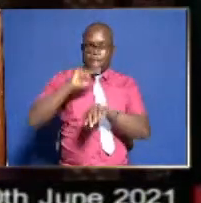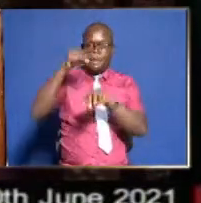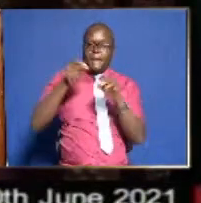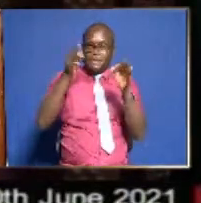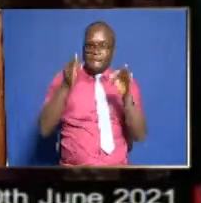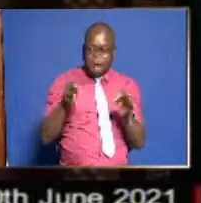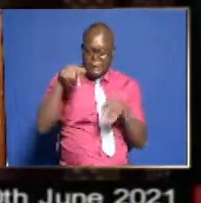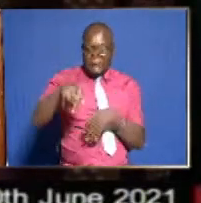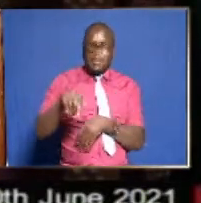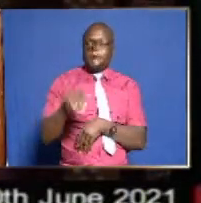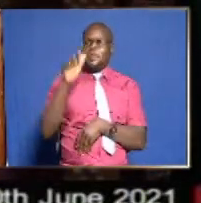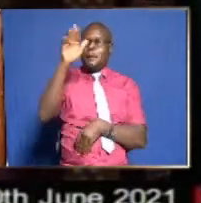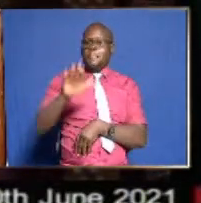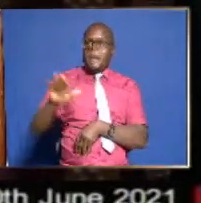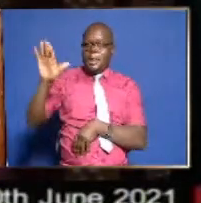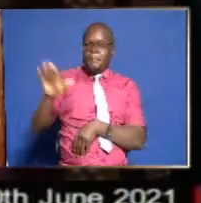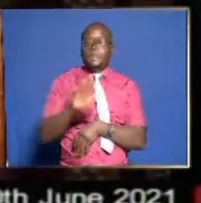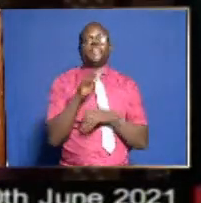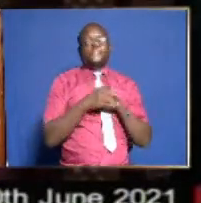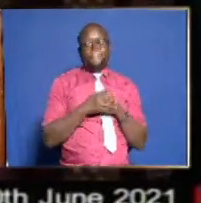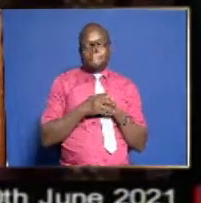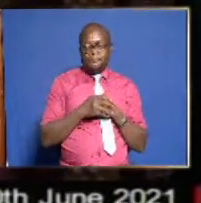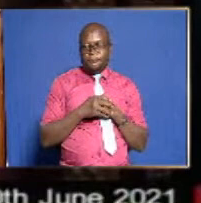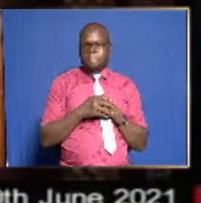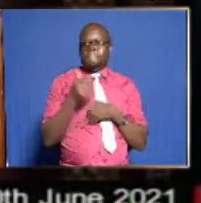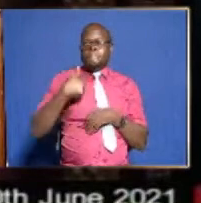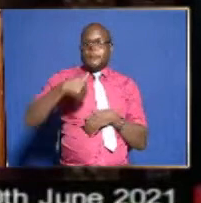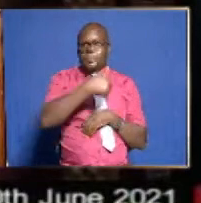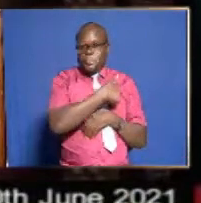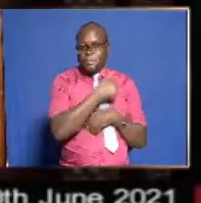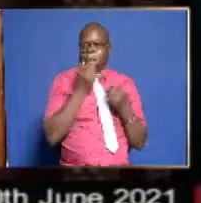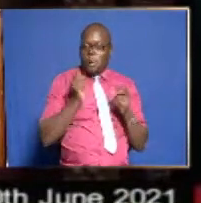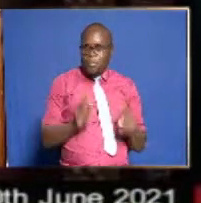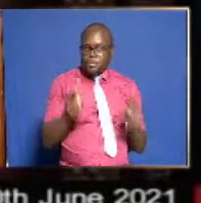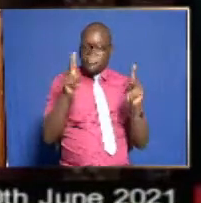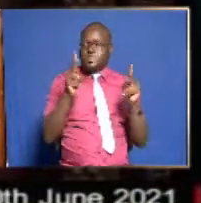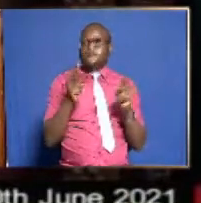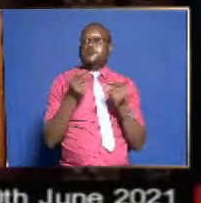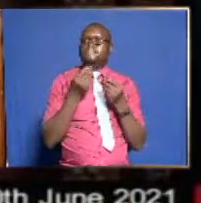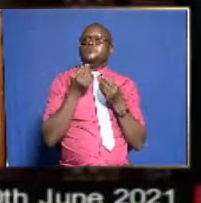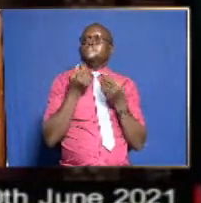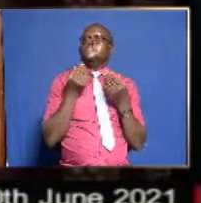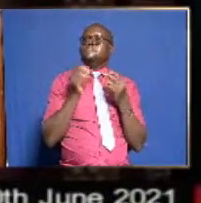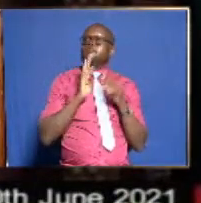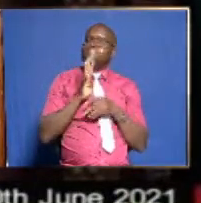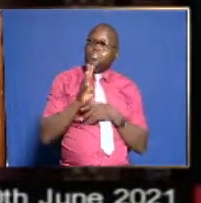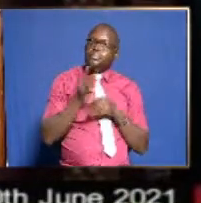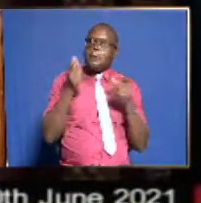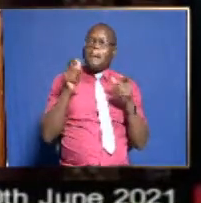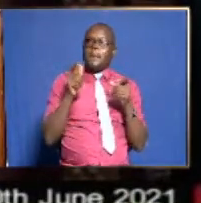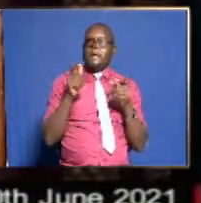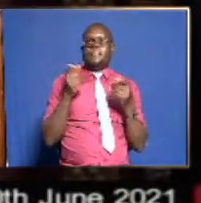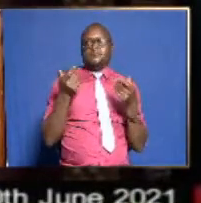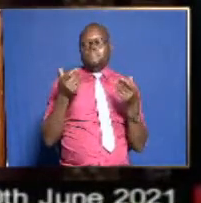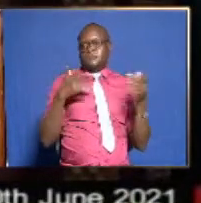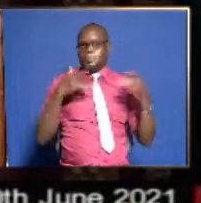Parliament Gardens. All members may also take the opportunity to address the media on matters pertaining to the